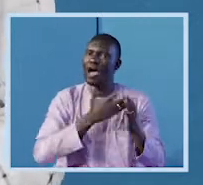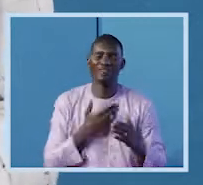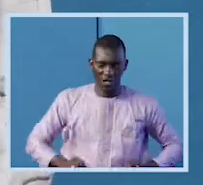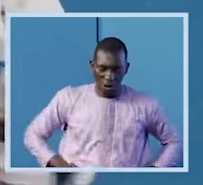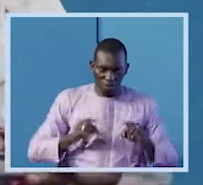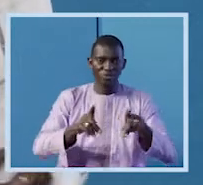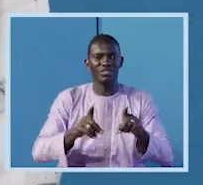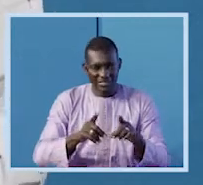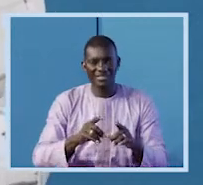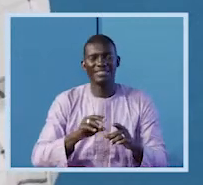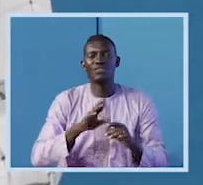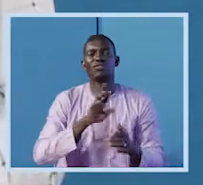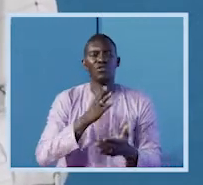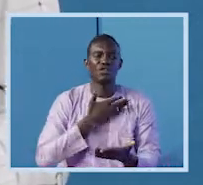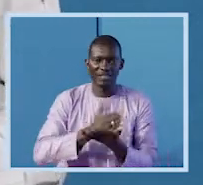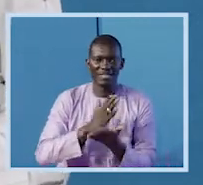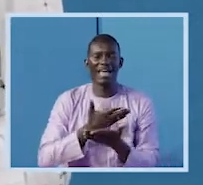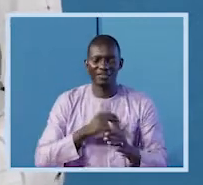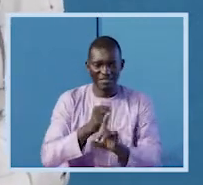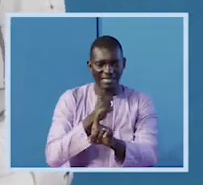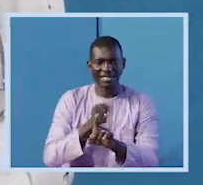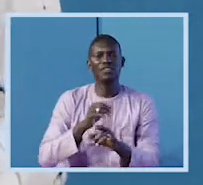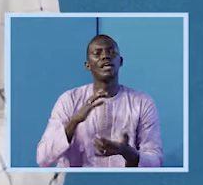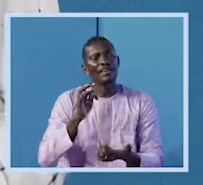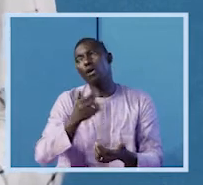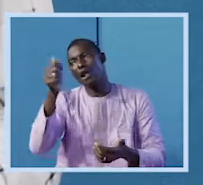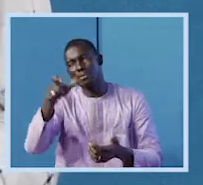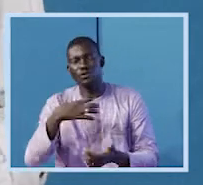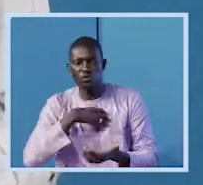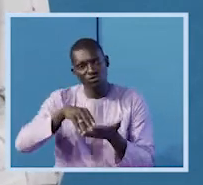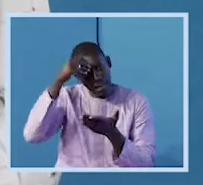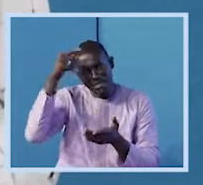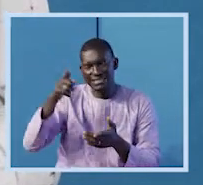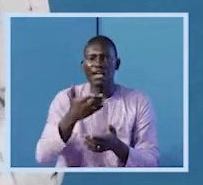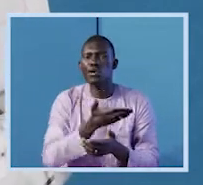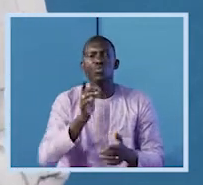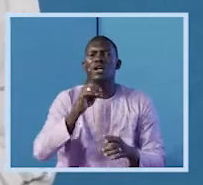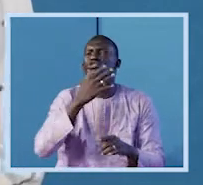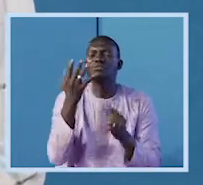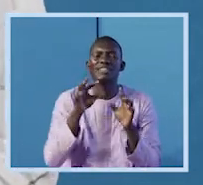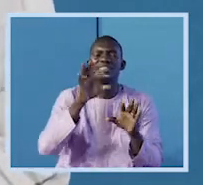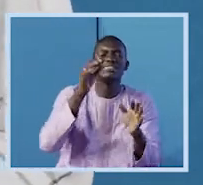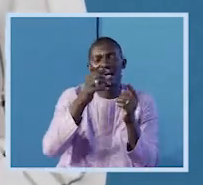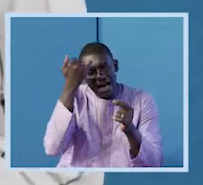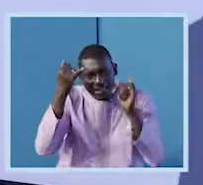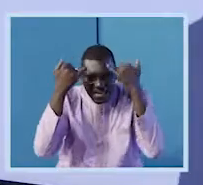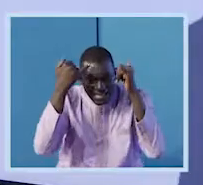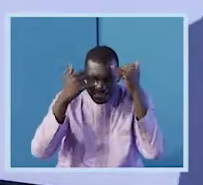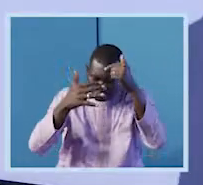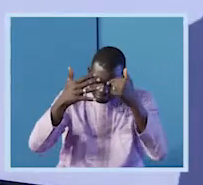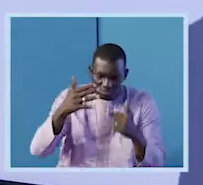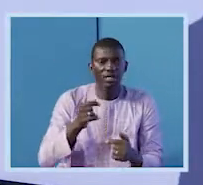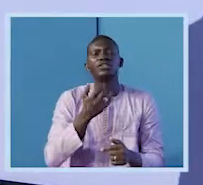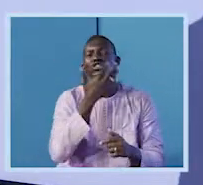opportunity or does not really have the guidance. So if somebody really wants to learn this, what are some of the tips? Yeah, some of the things could